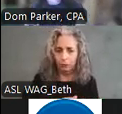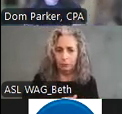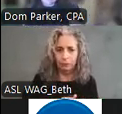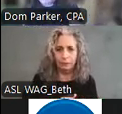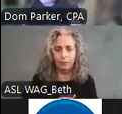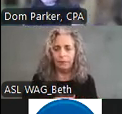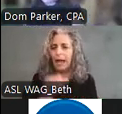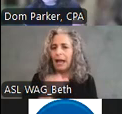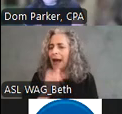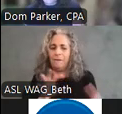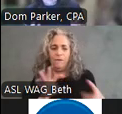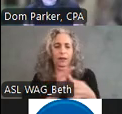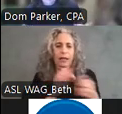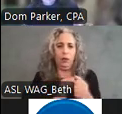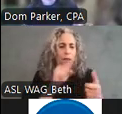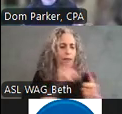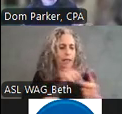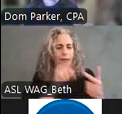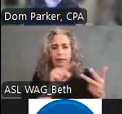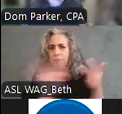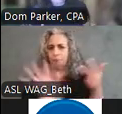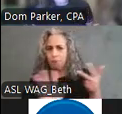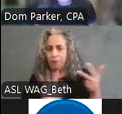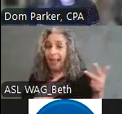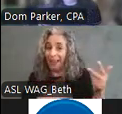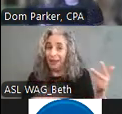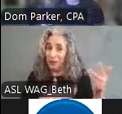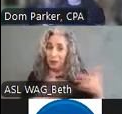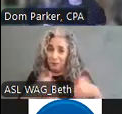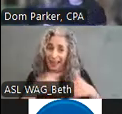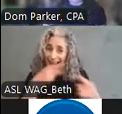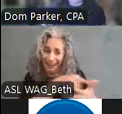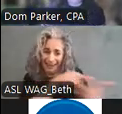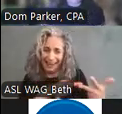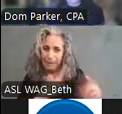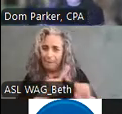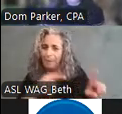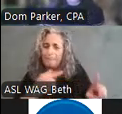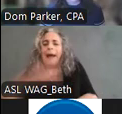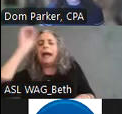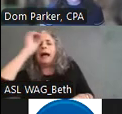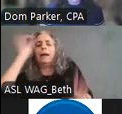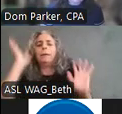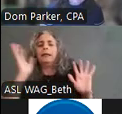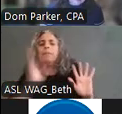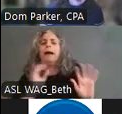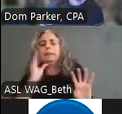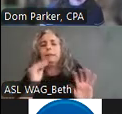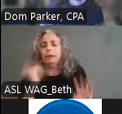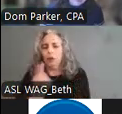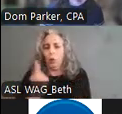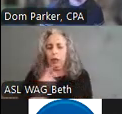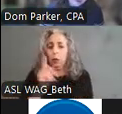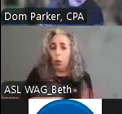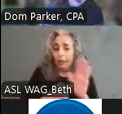any of them, only that I like playing them. And these are kind of my observations. So one example is going